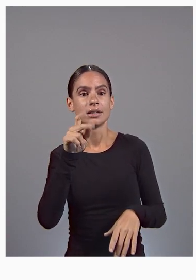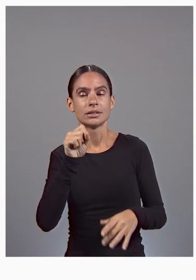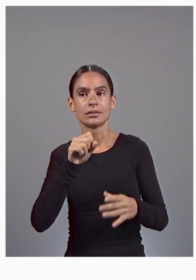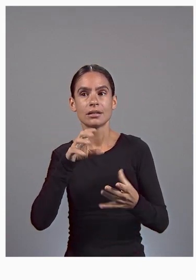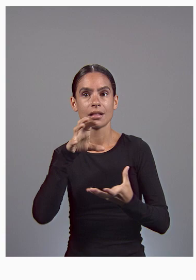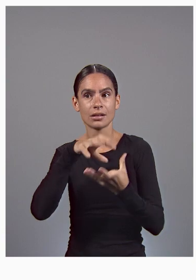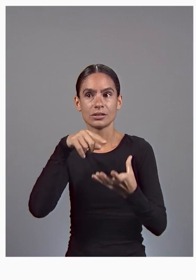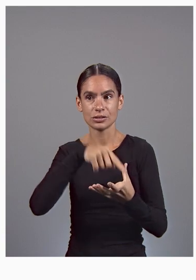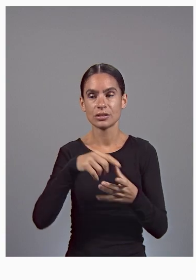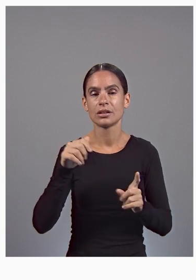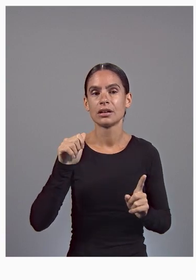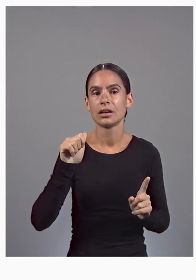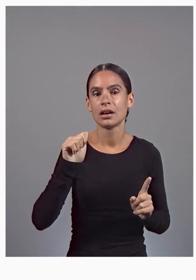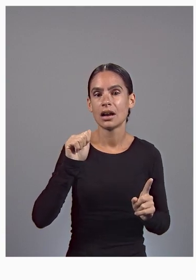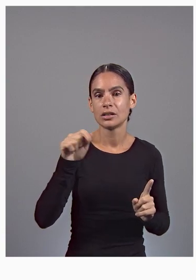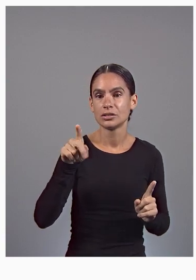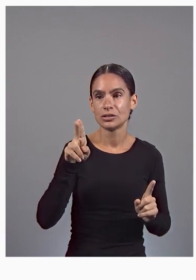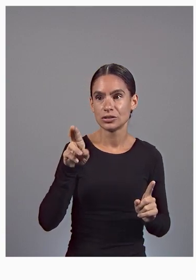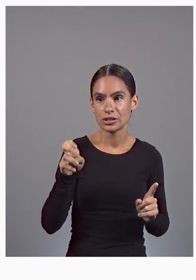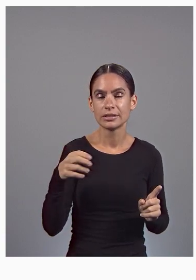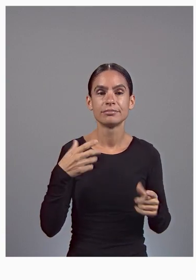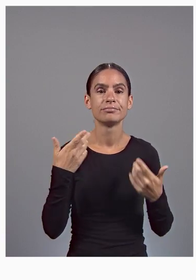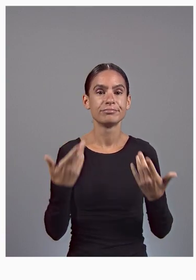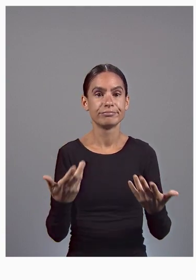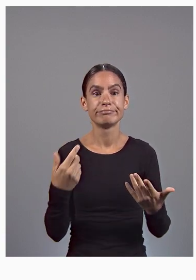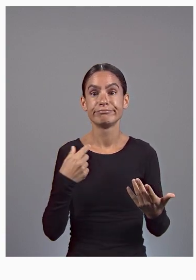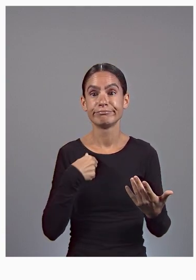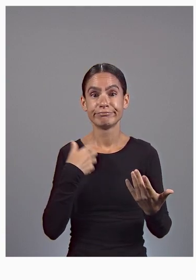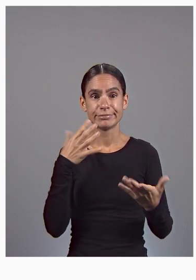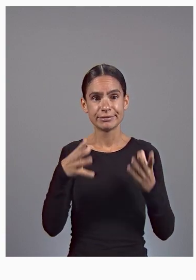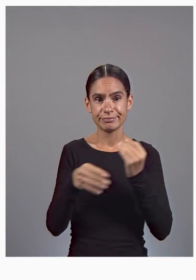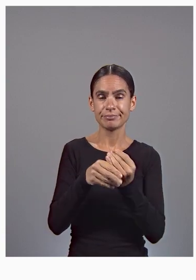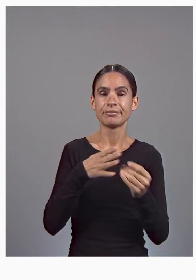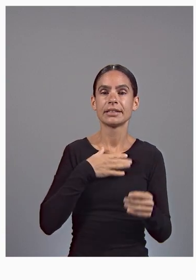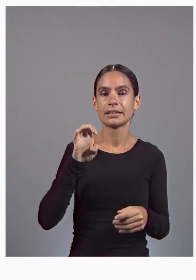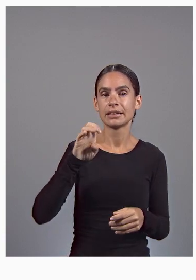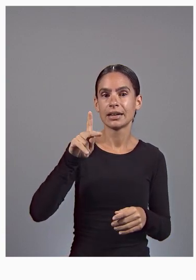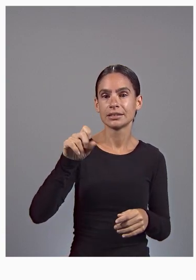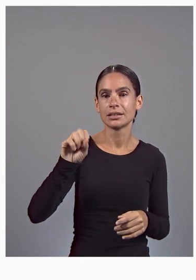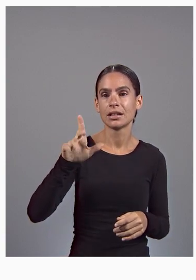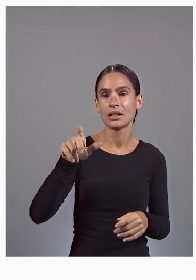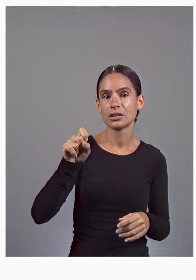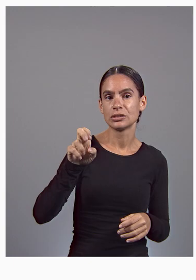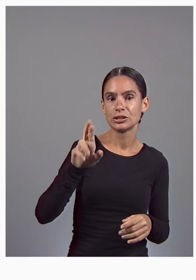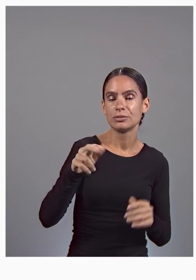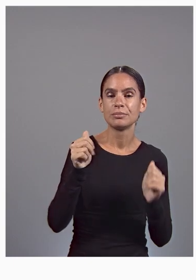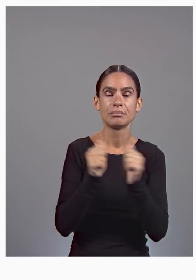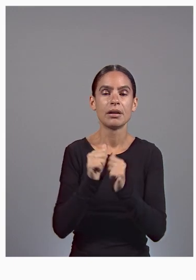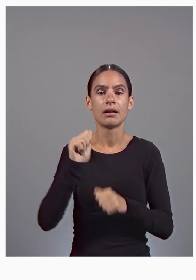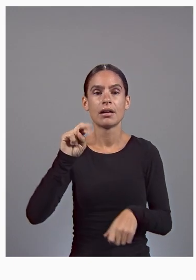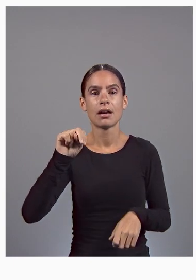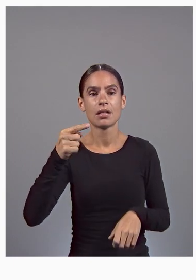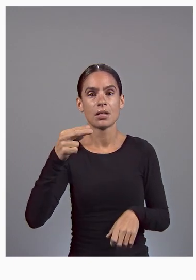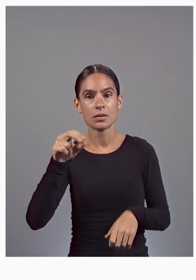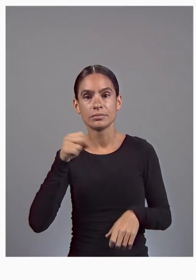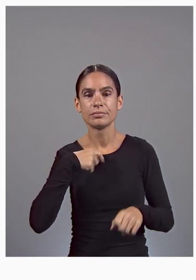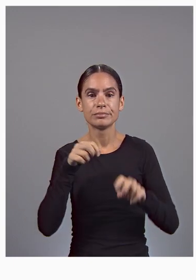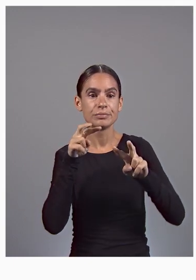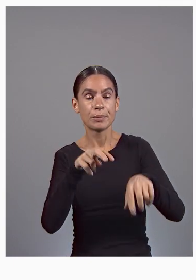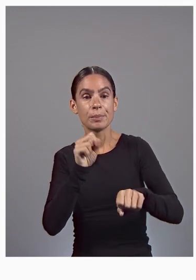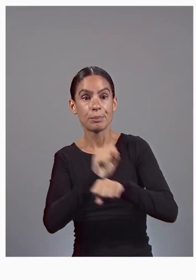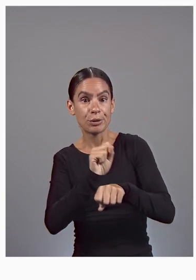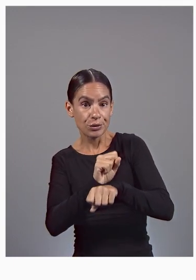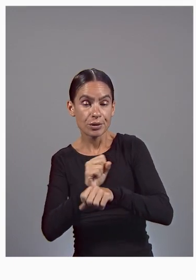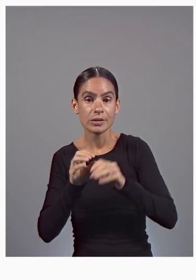I can manage the cluster, I can view workloads, I can deploy things, I can troubleshoot, I can apply common policies. And even with